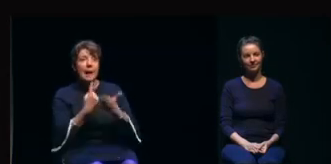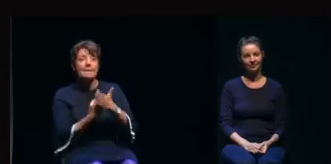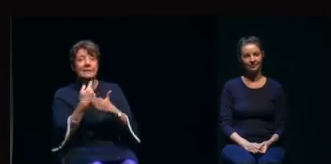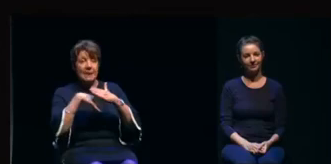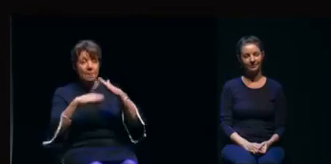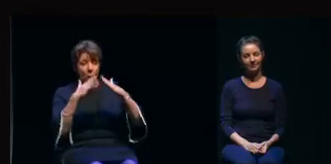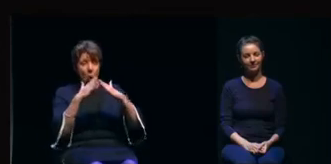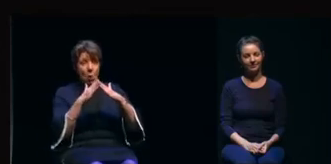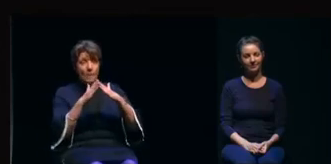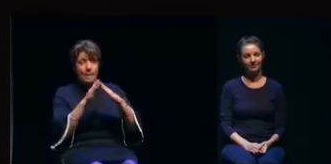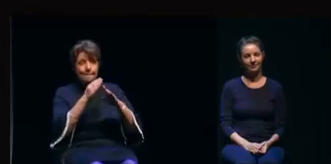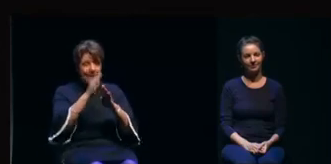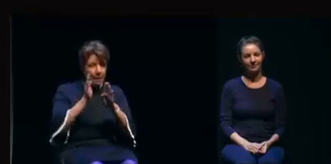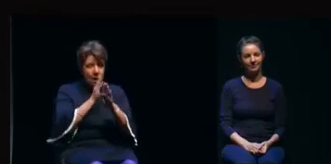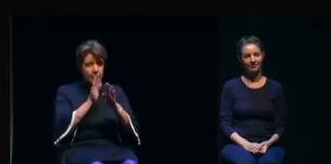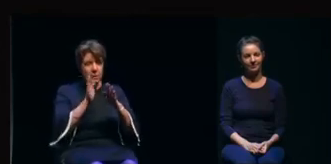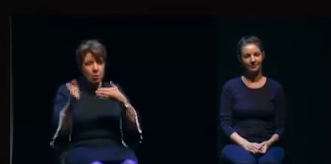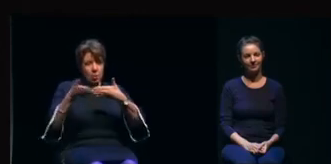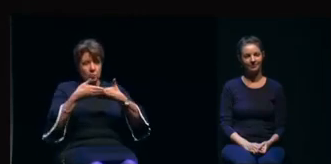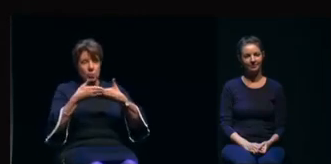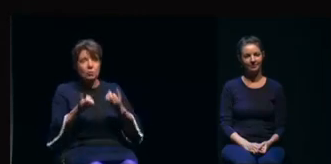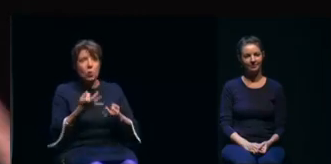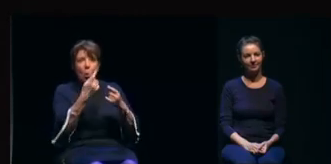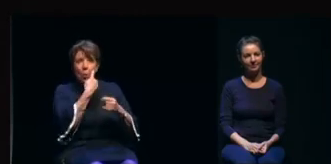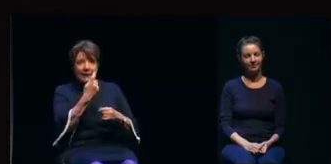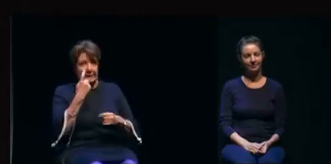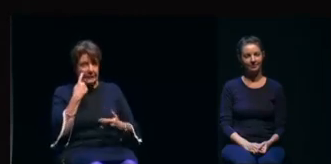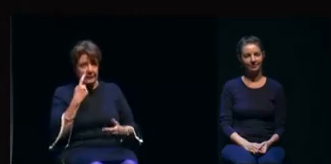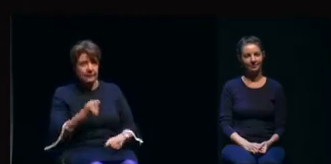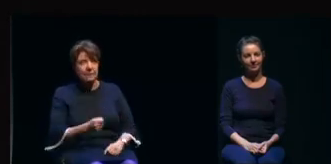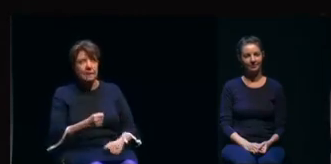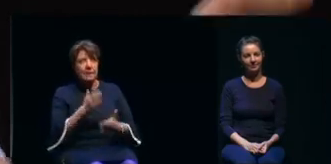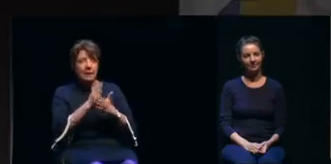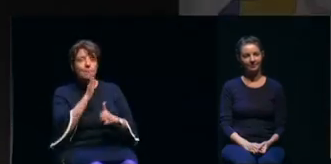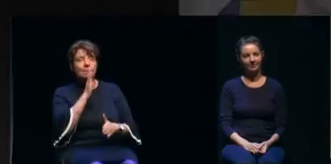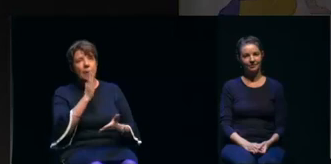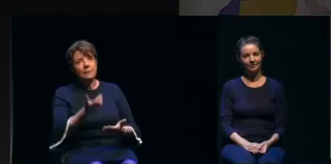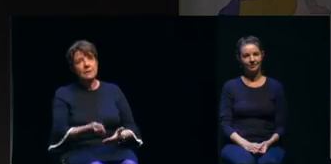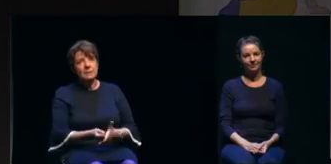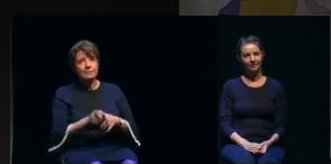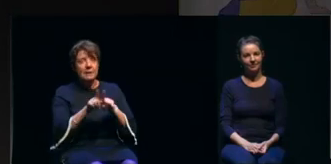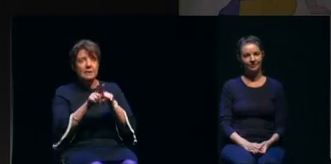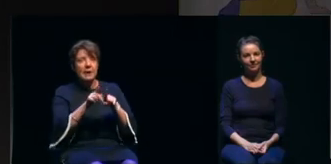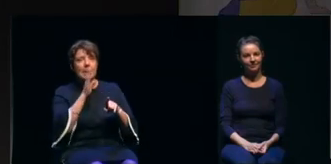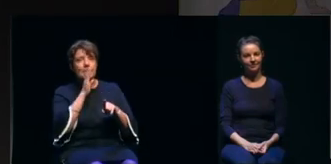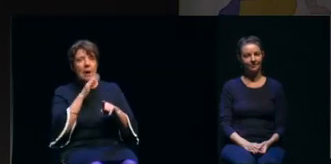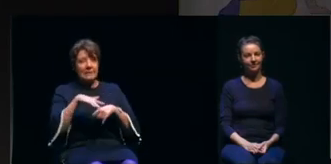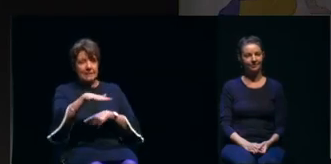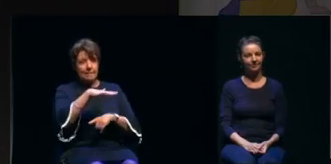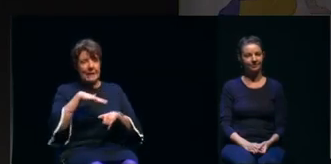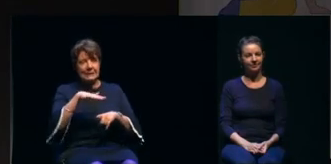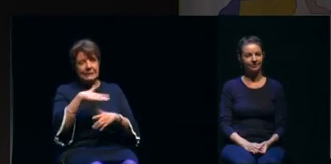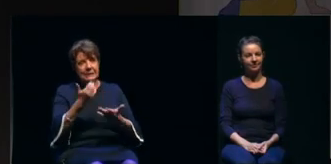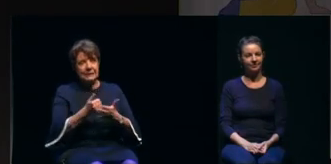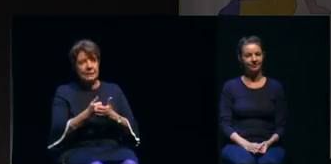home, behind closed doors, where there are no witnesses. And importantly, it's private. It's sort of like in that private space where there